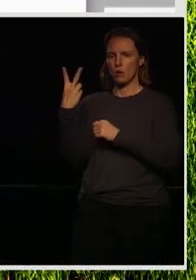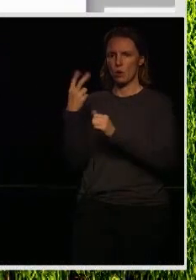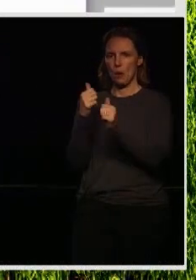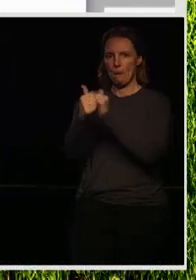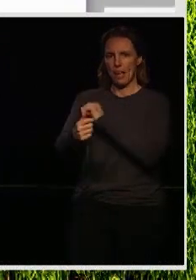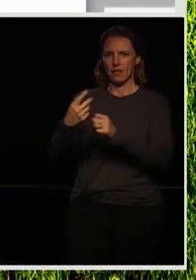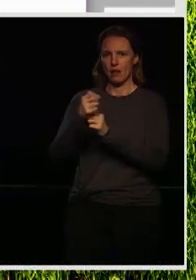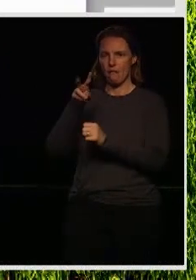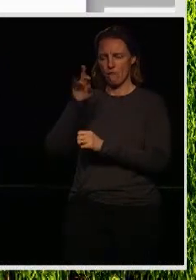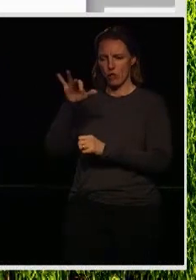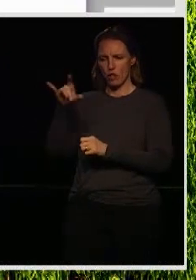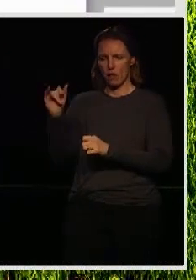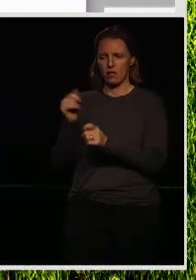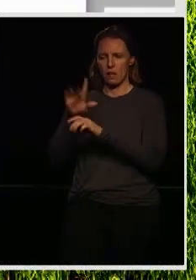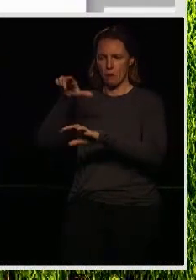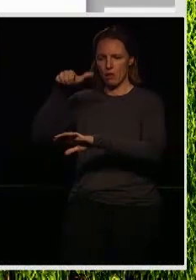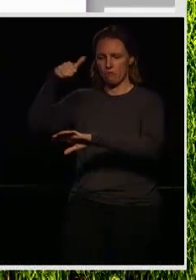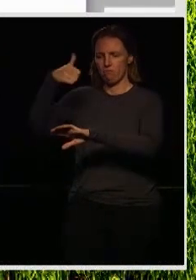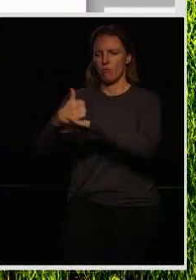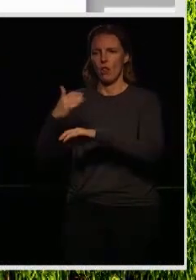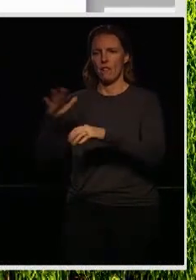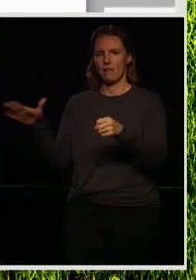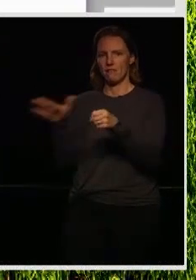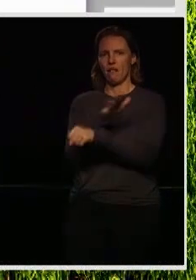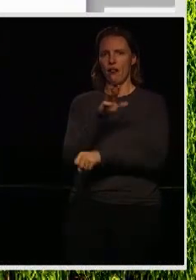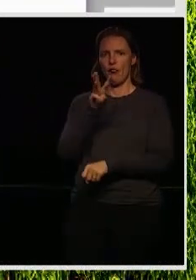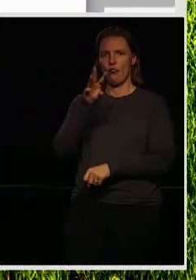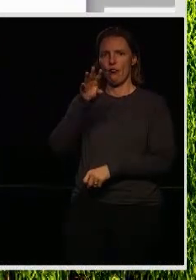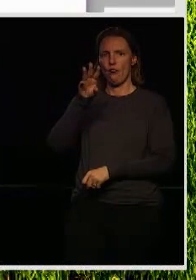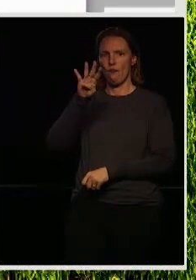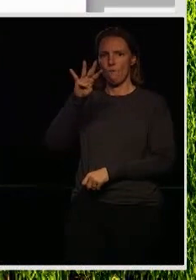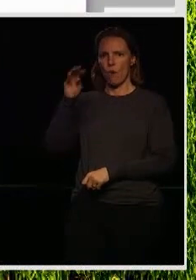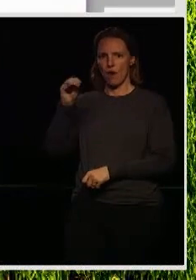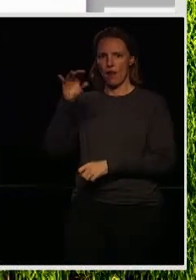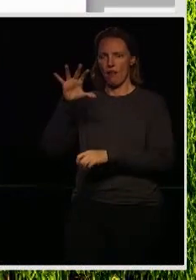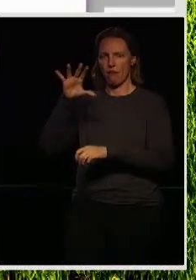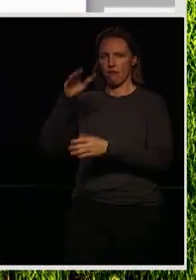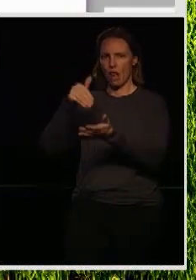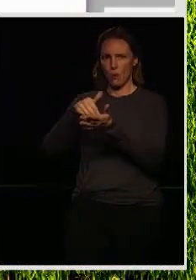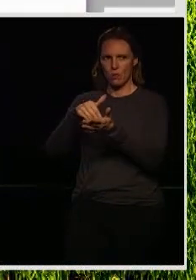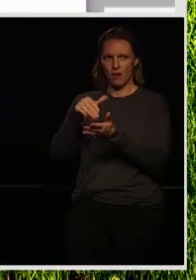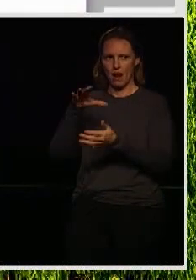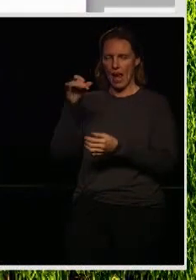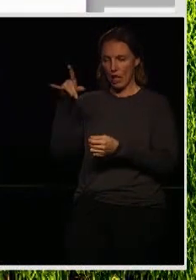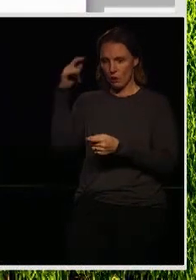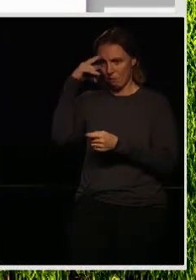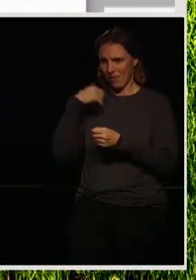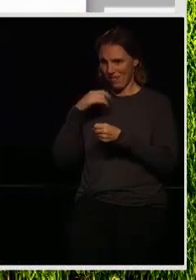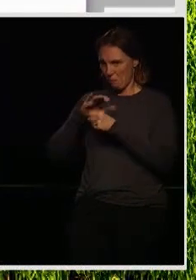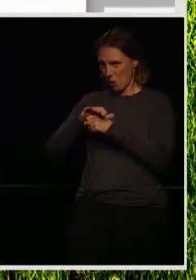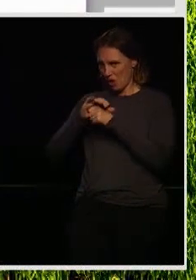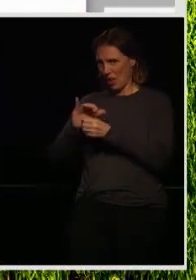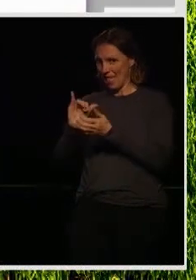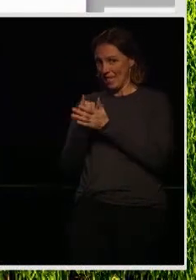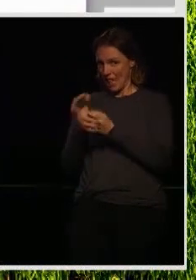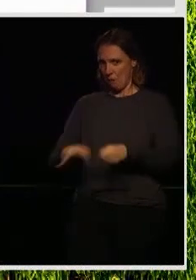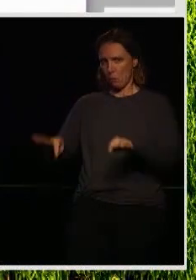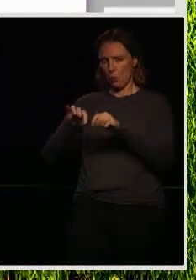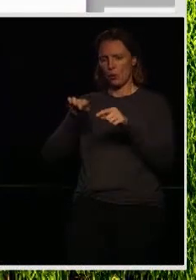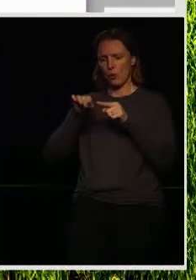vineyard, that they'd install it in the entire 40,000 acres, because this pressure is that important to